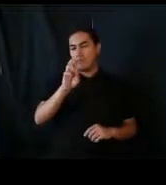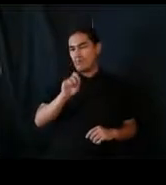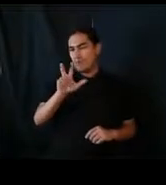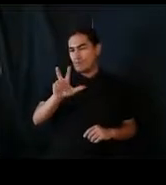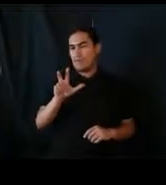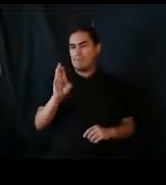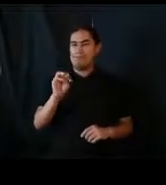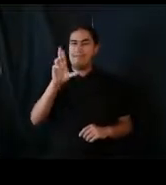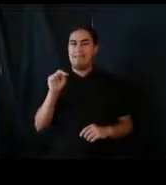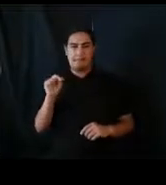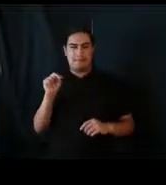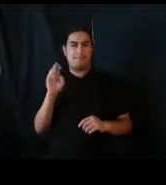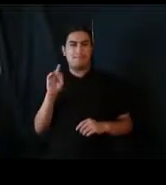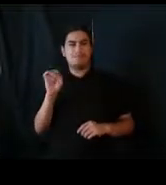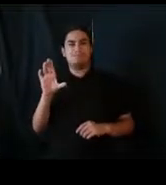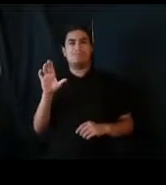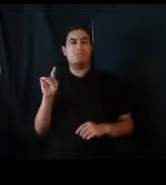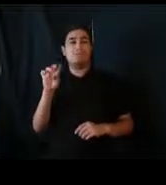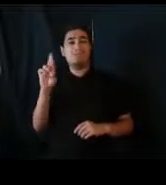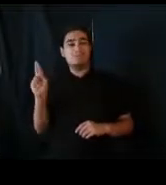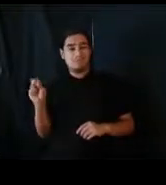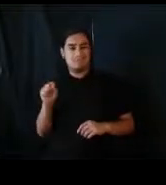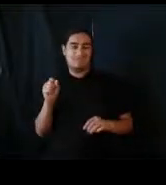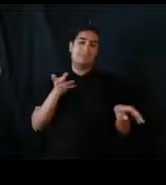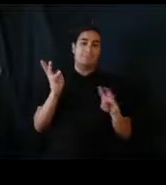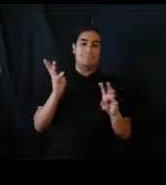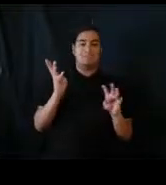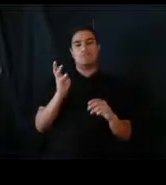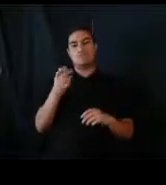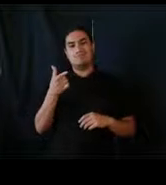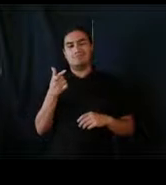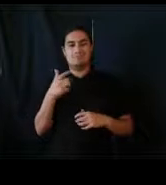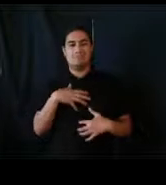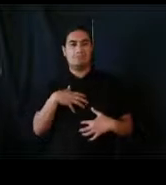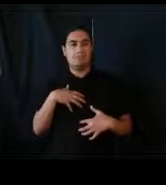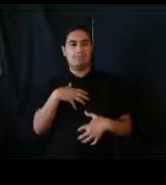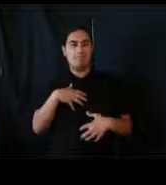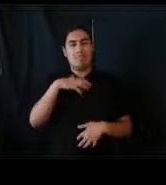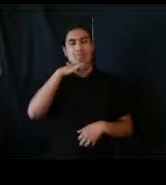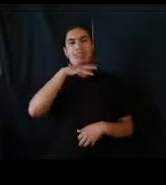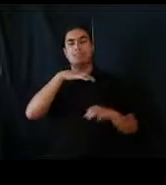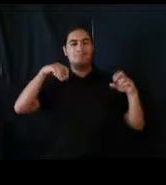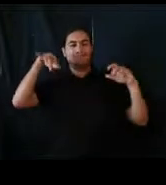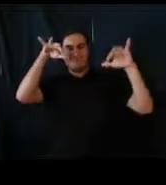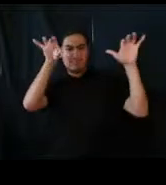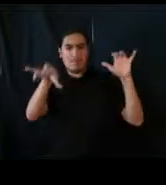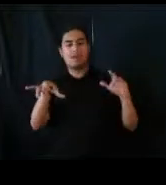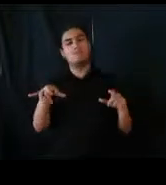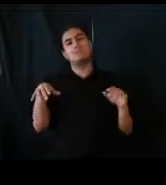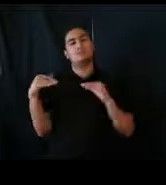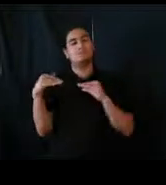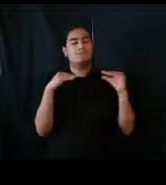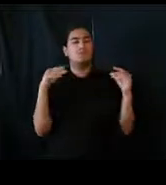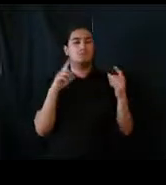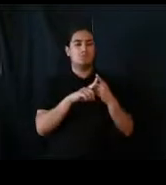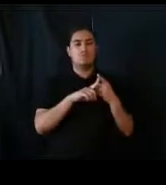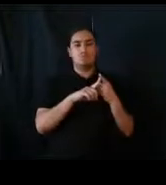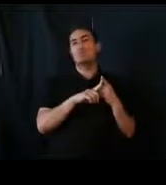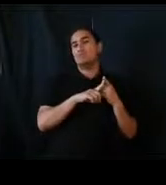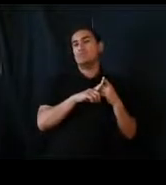tons which is equivalent to taking more than 930 000 gas-powered cars off the road as secretary